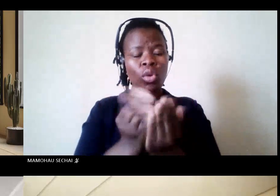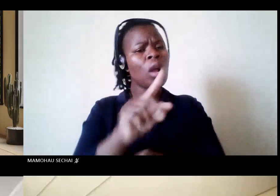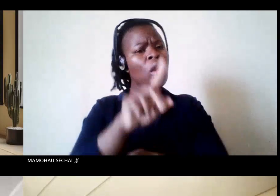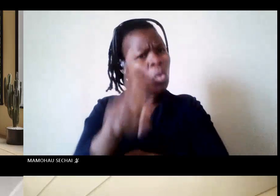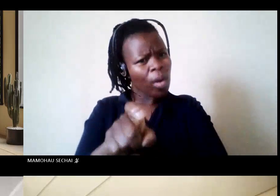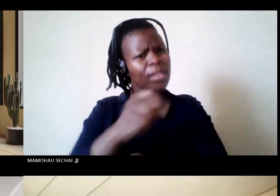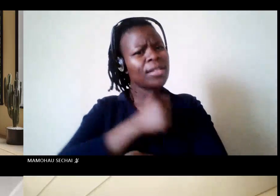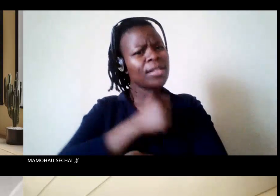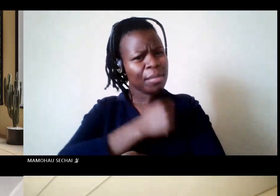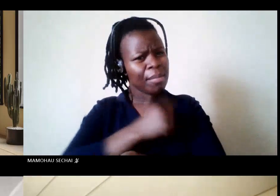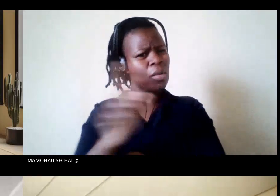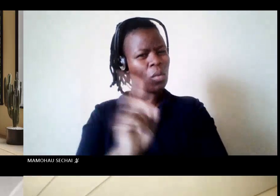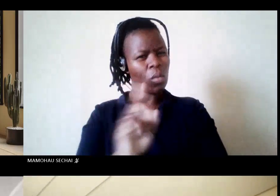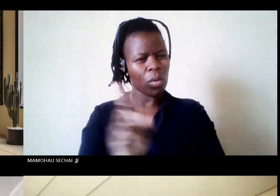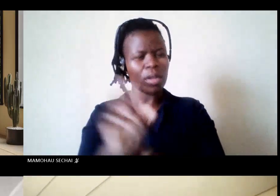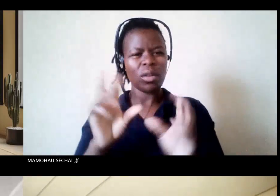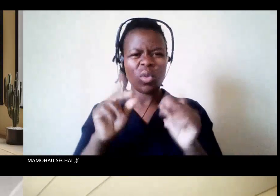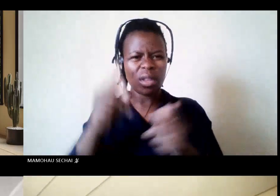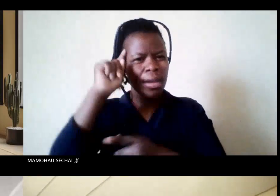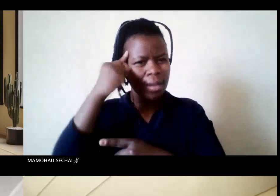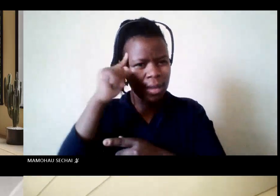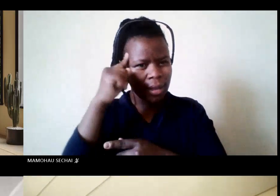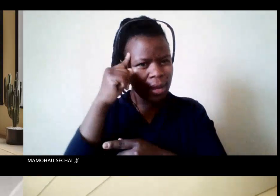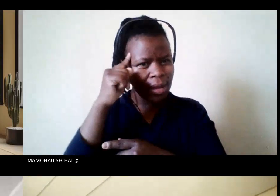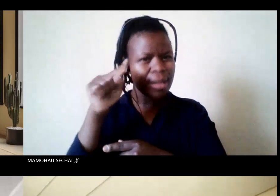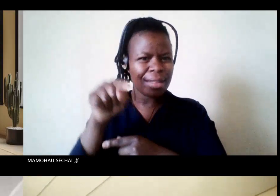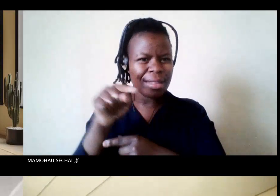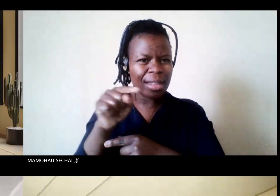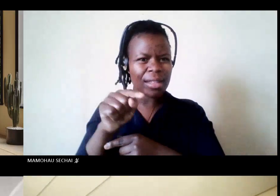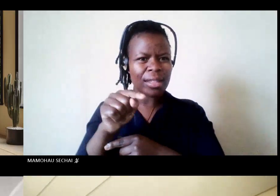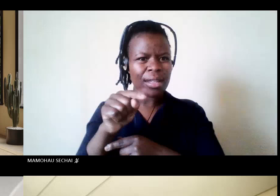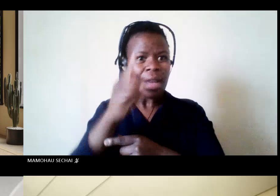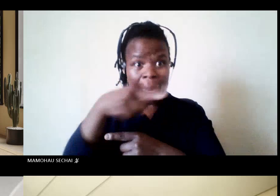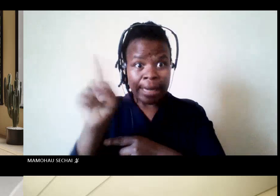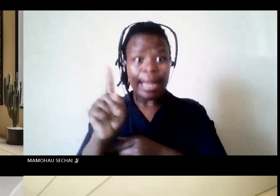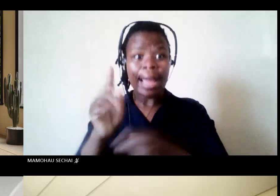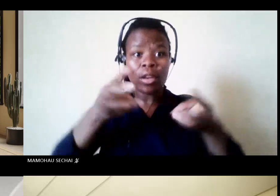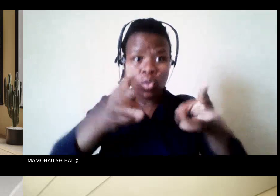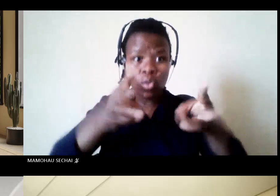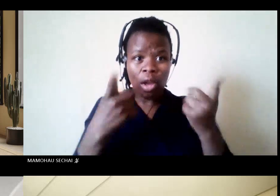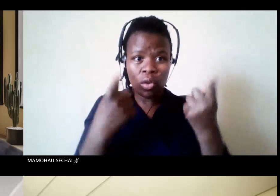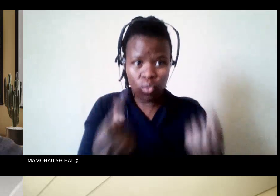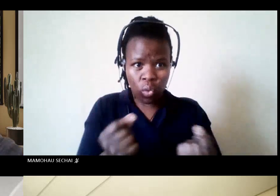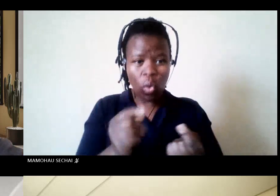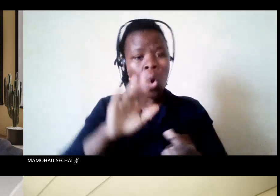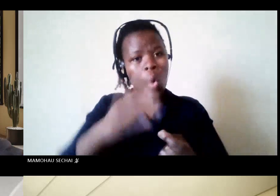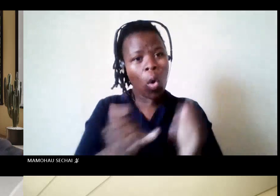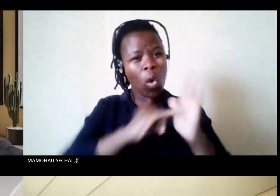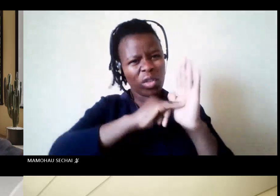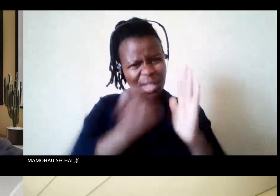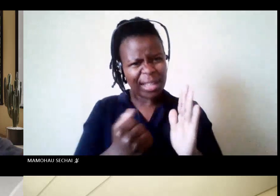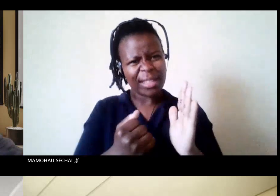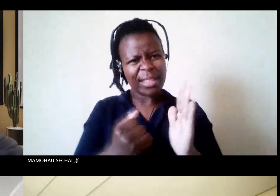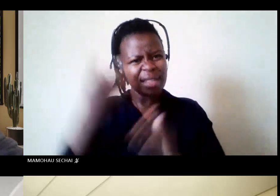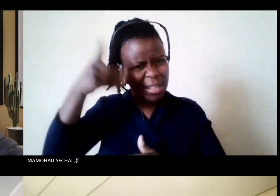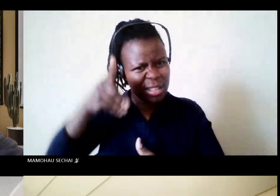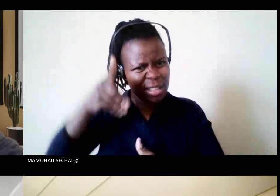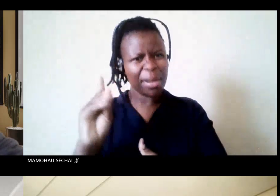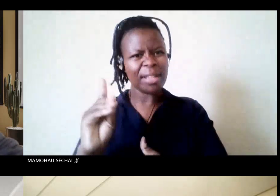then be, do you think this is the correct way of doing it, or is just the department